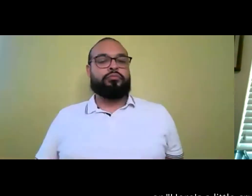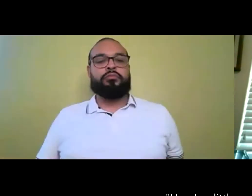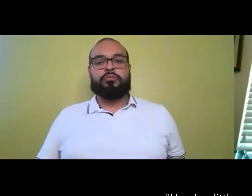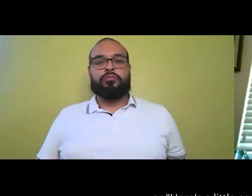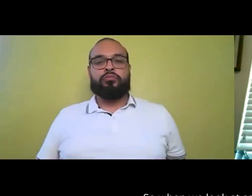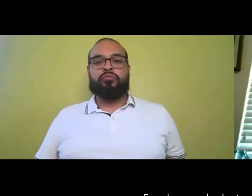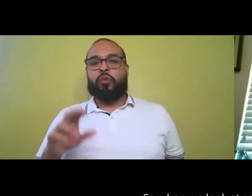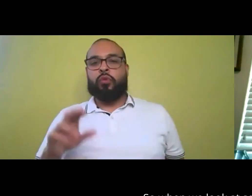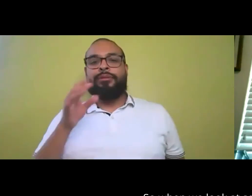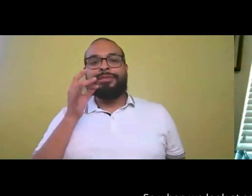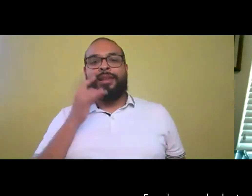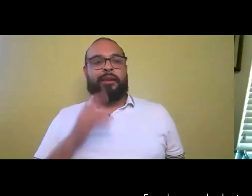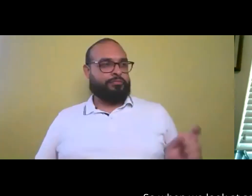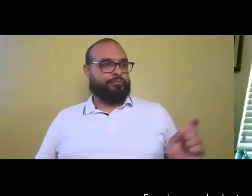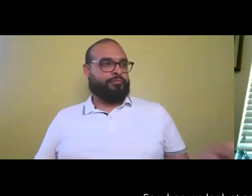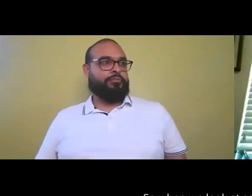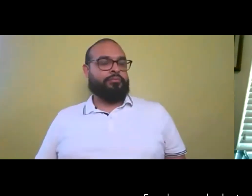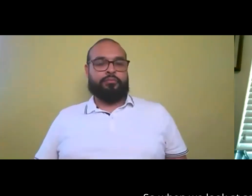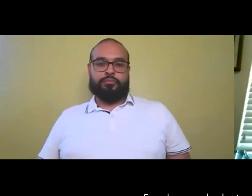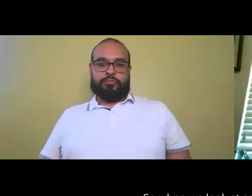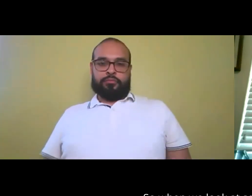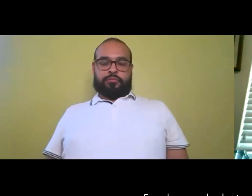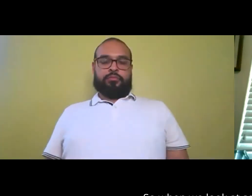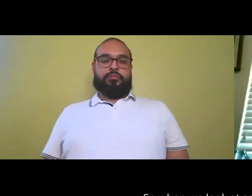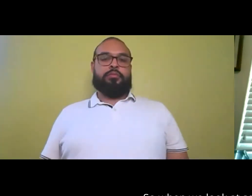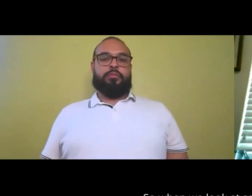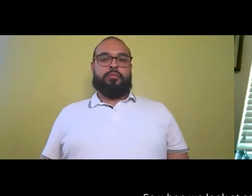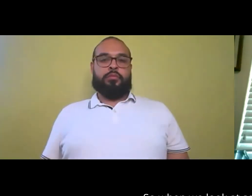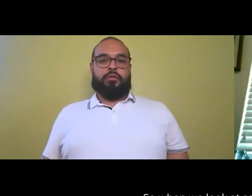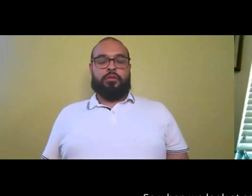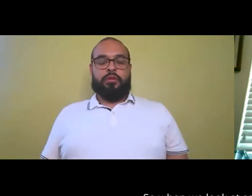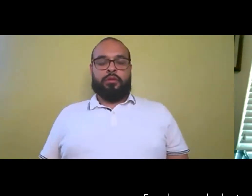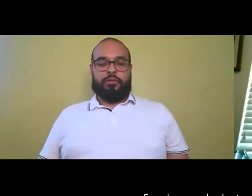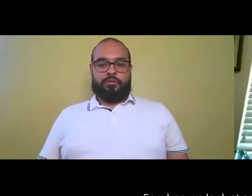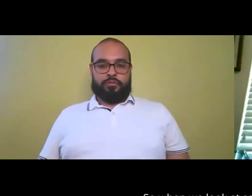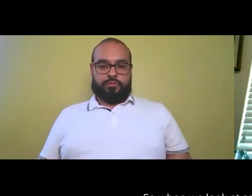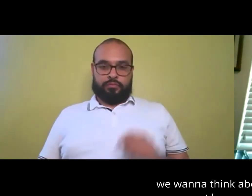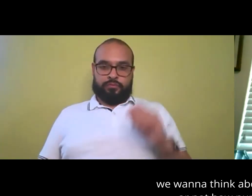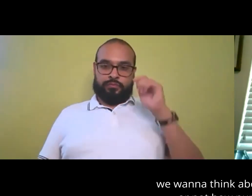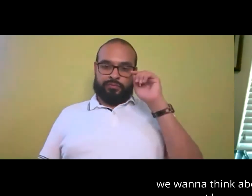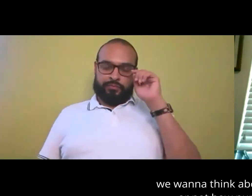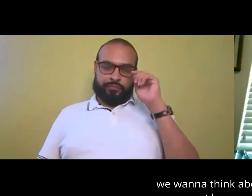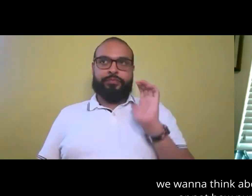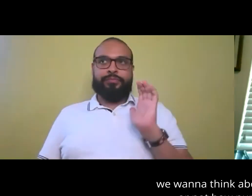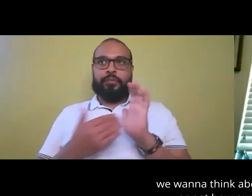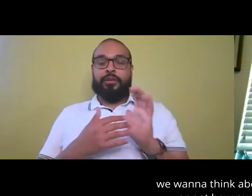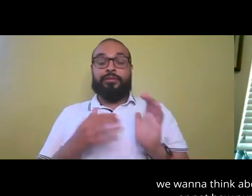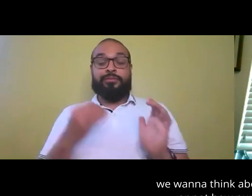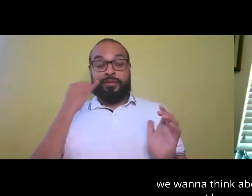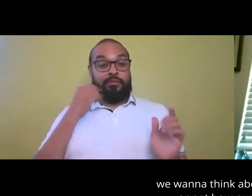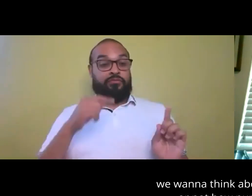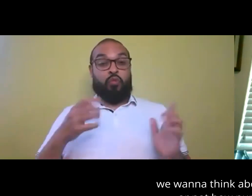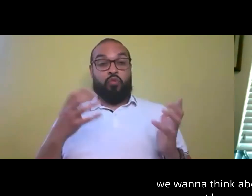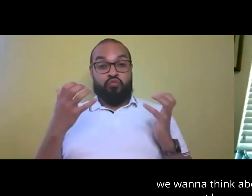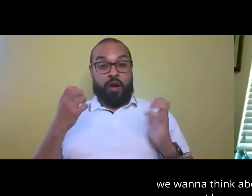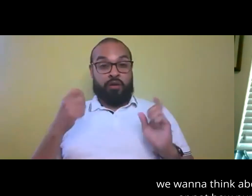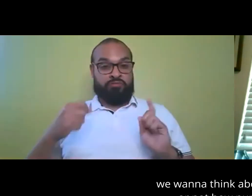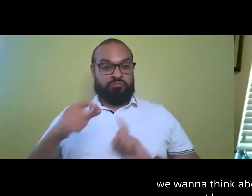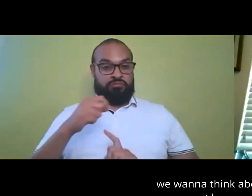snack. So when we look at sensory seeking, we want to think about whether or not